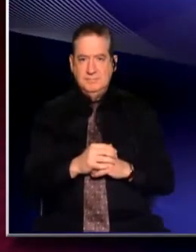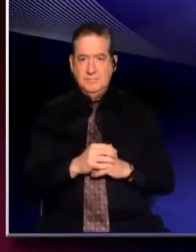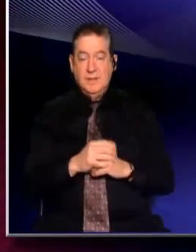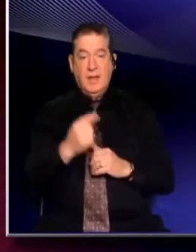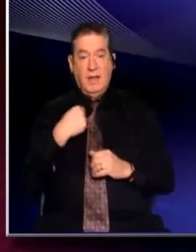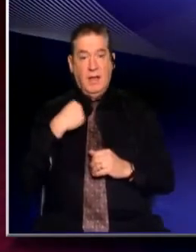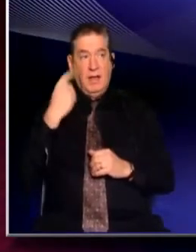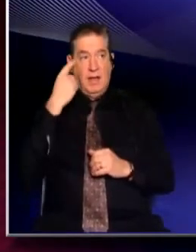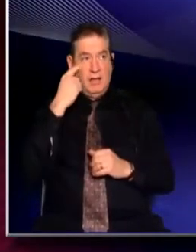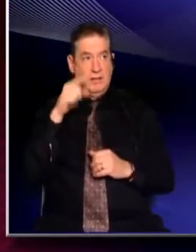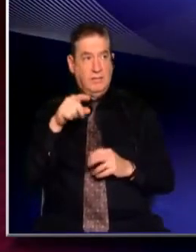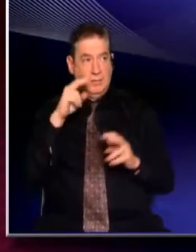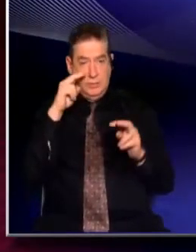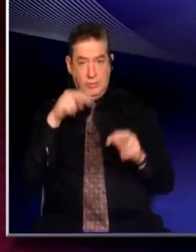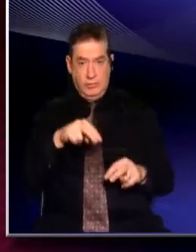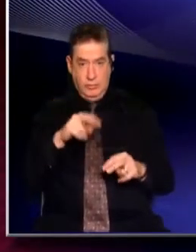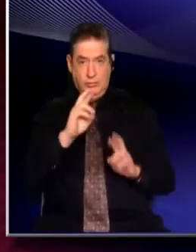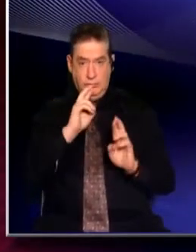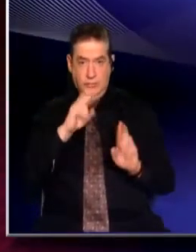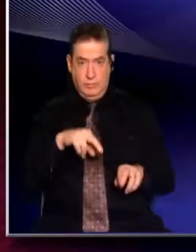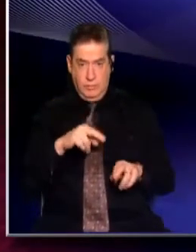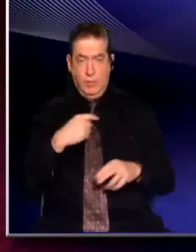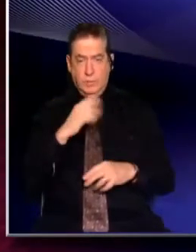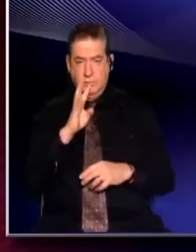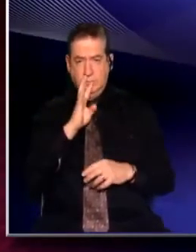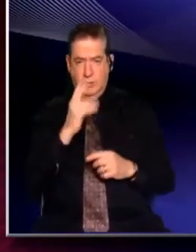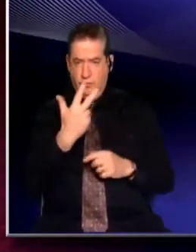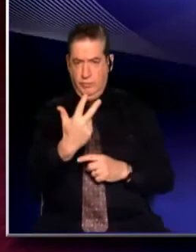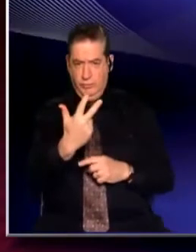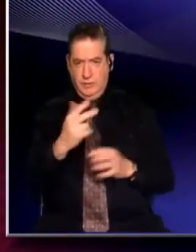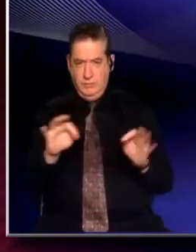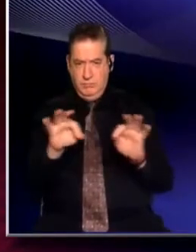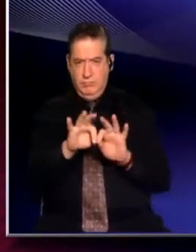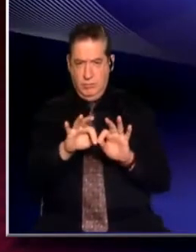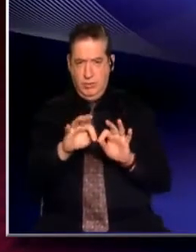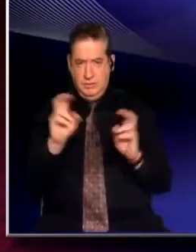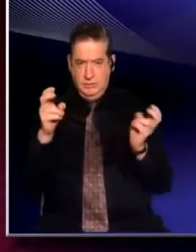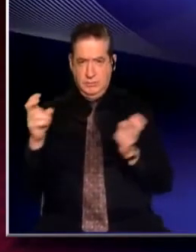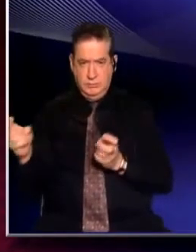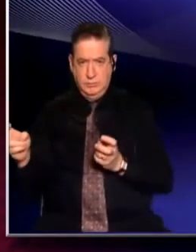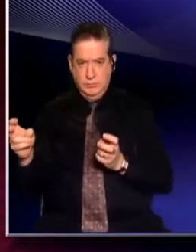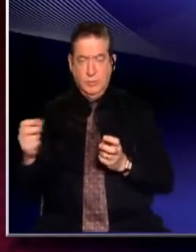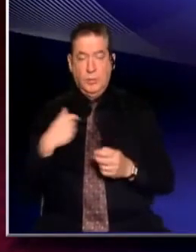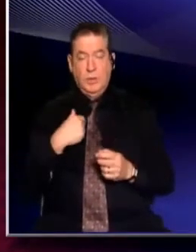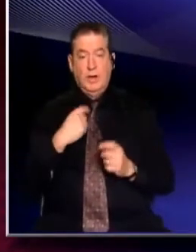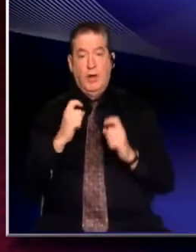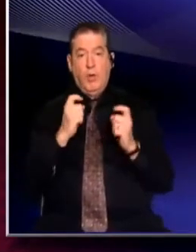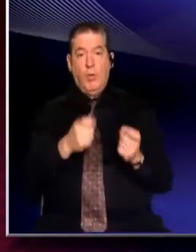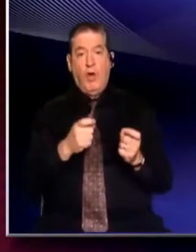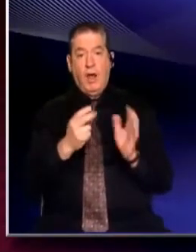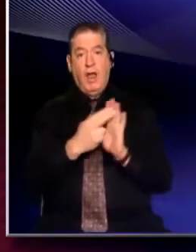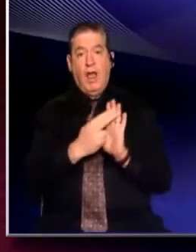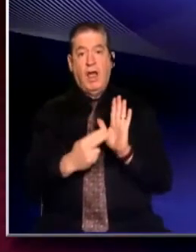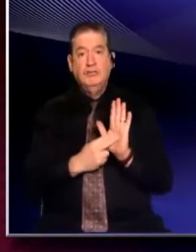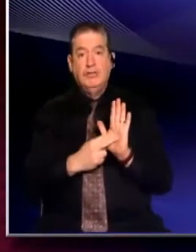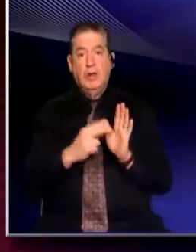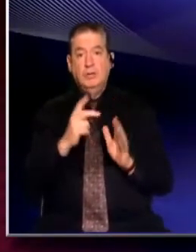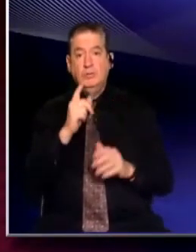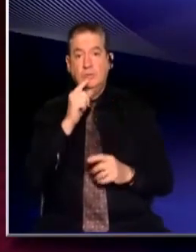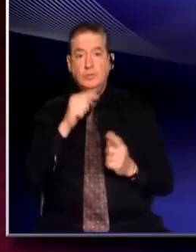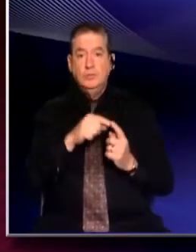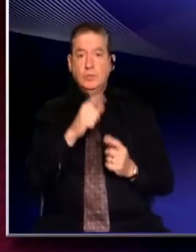I think if you look at the report, we spoke to three important issues. Number one is we awarded contracts to providers